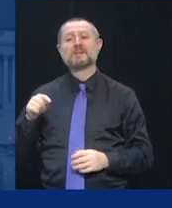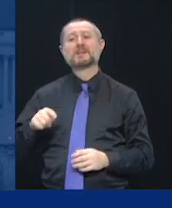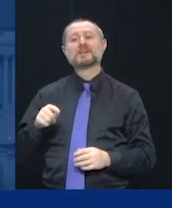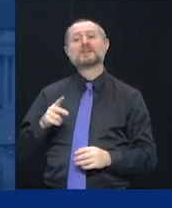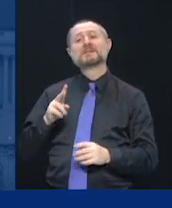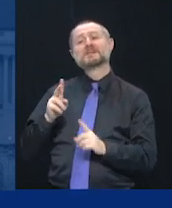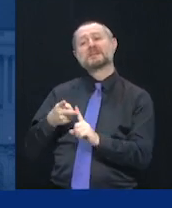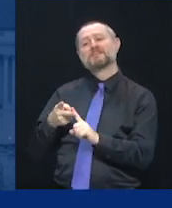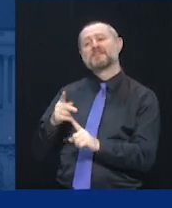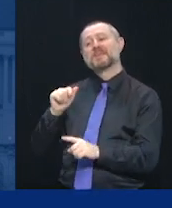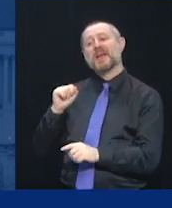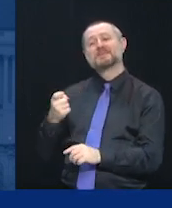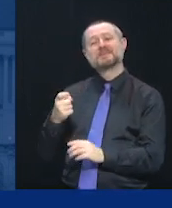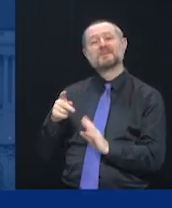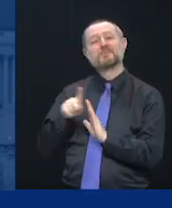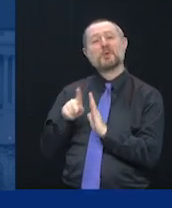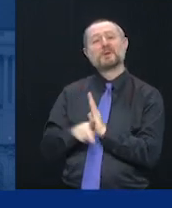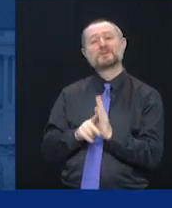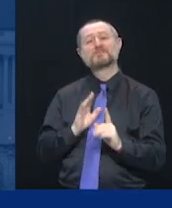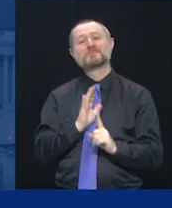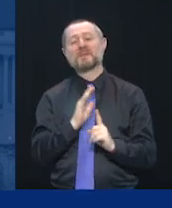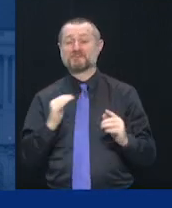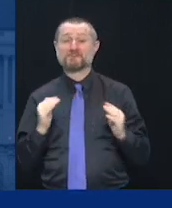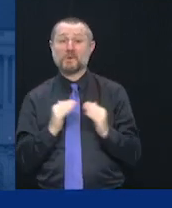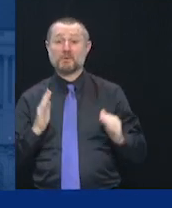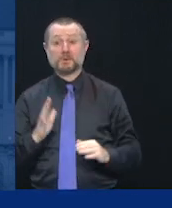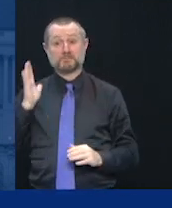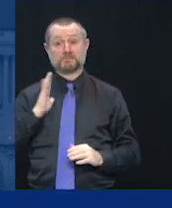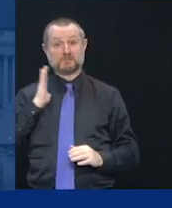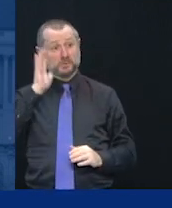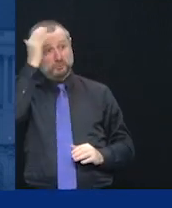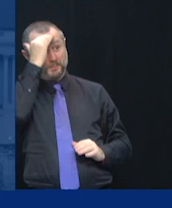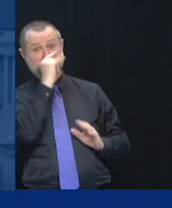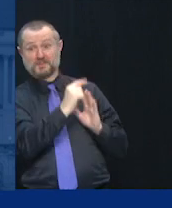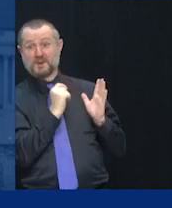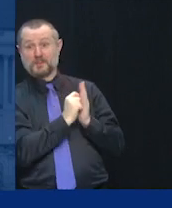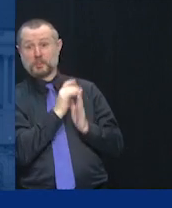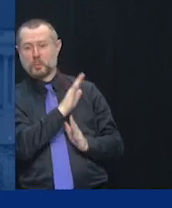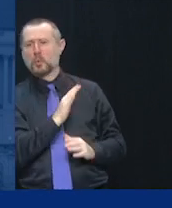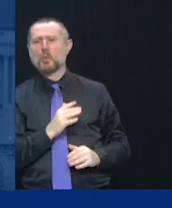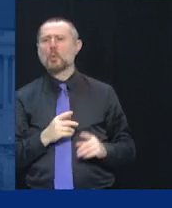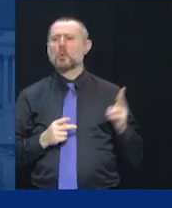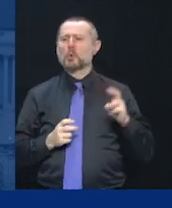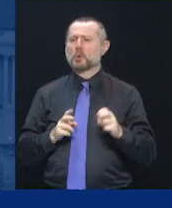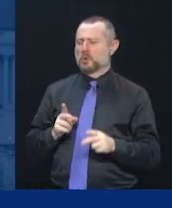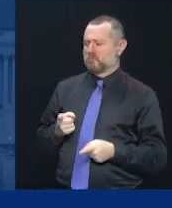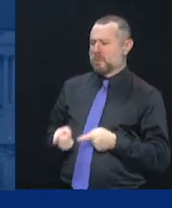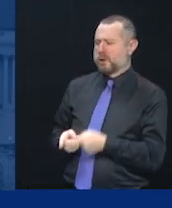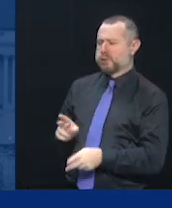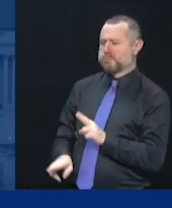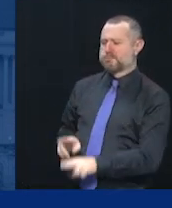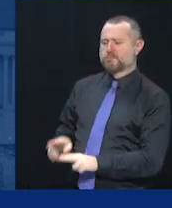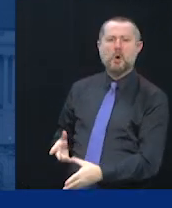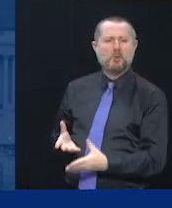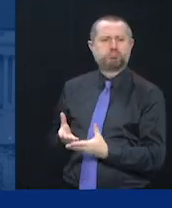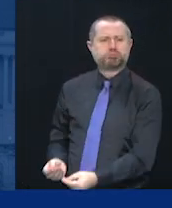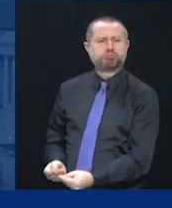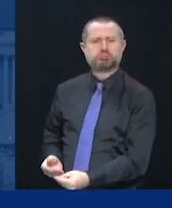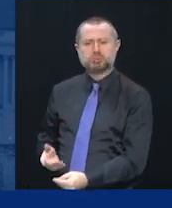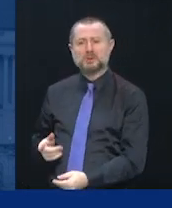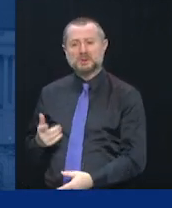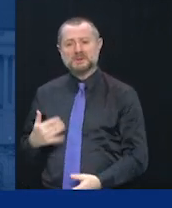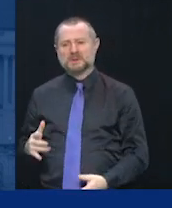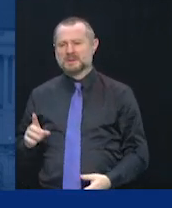tax policy. What happened during the Trump administration is it was highly political, and they used taxes